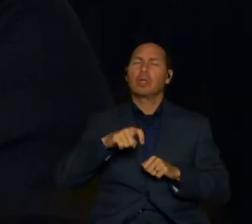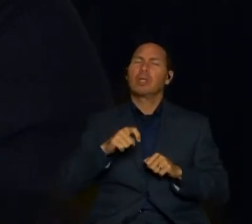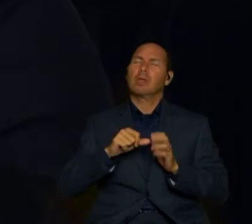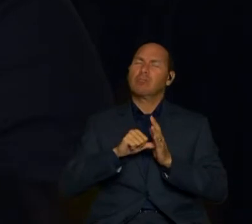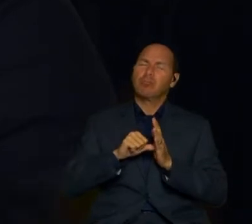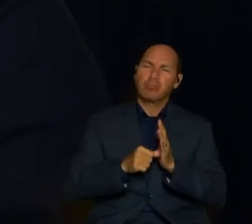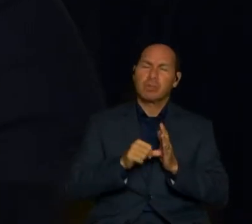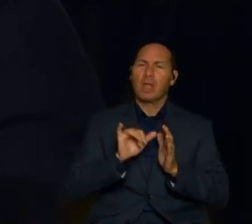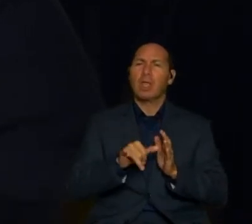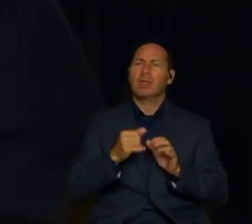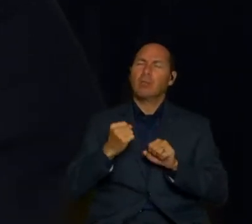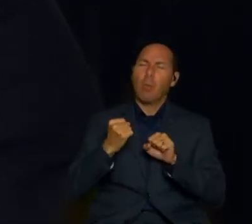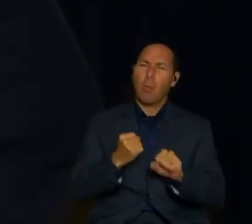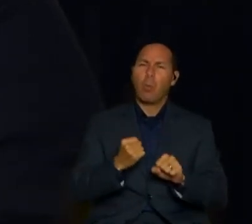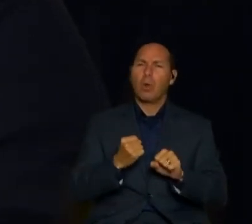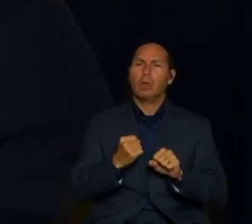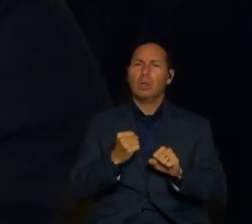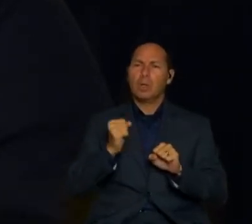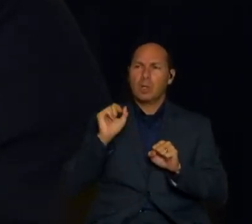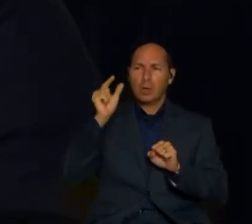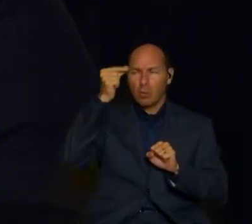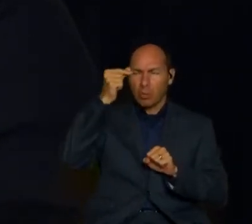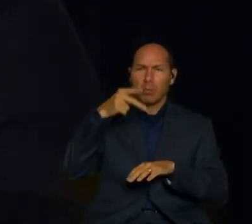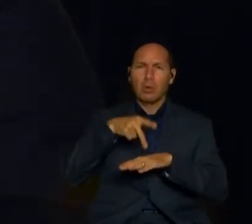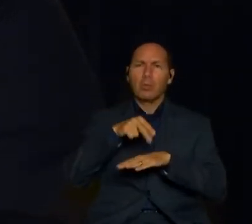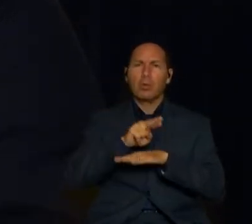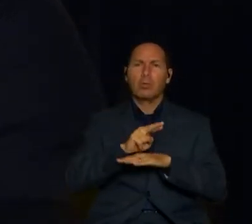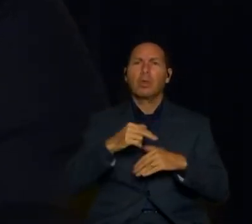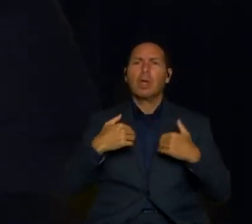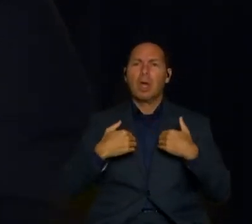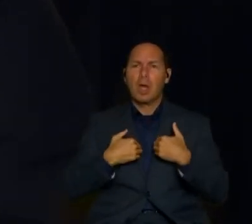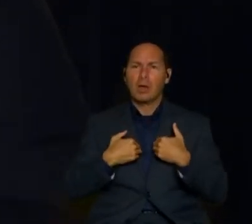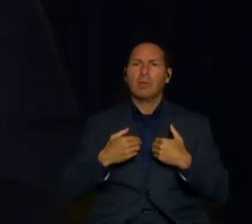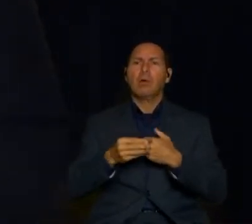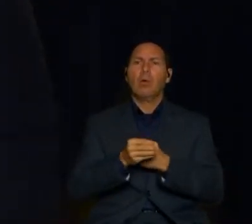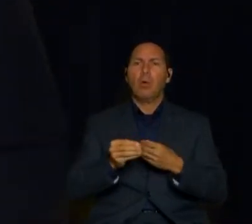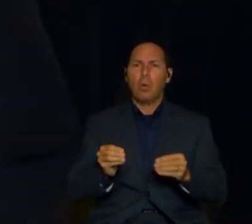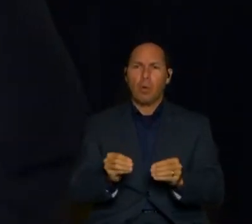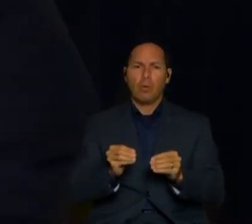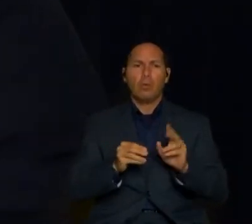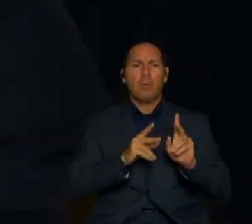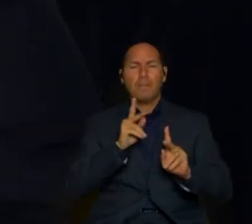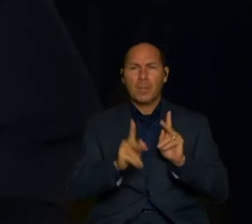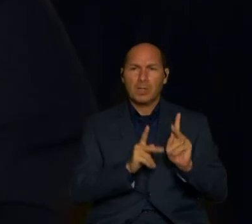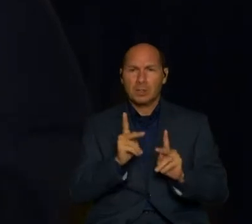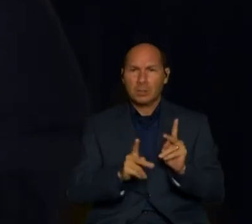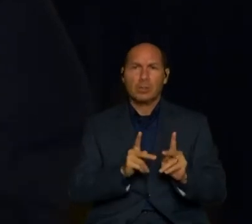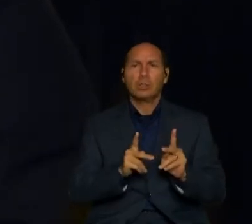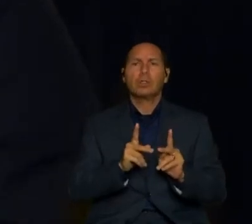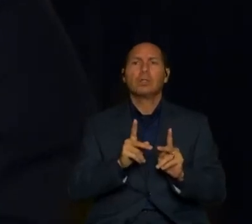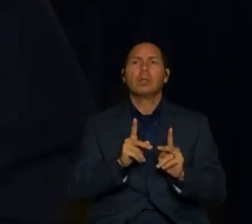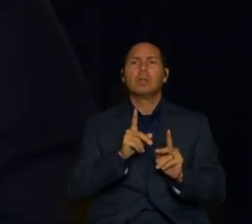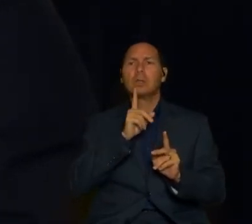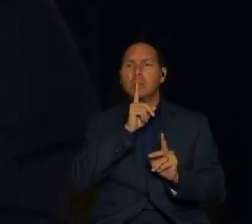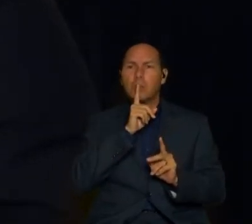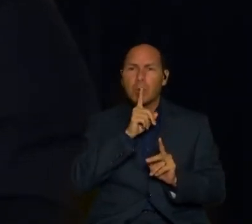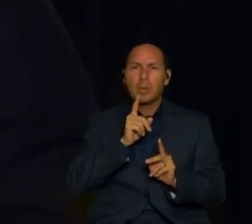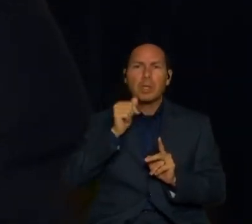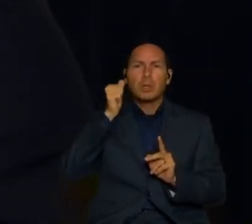sure that the government of Puerto Rico had an office, had a function, had people who are looking every